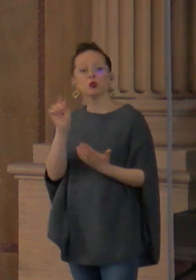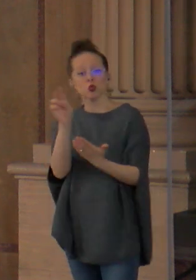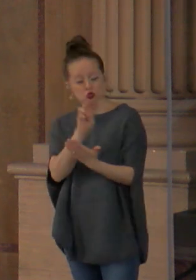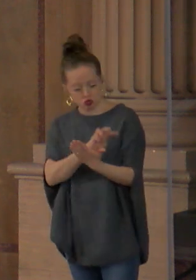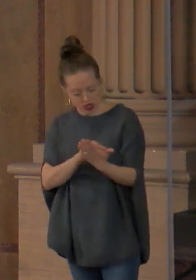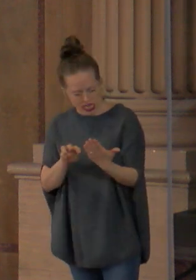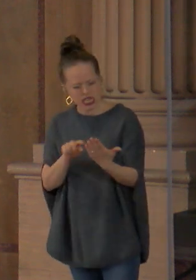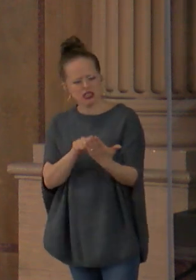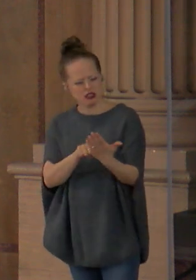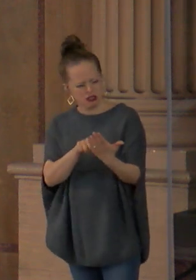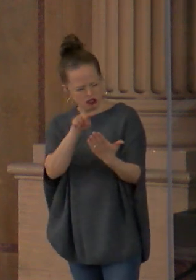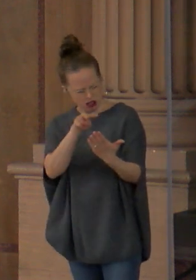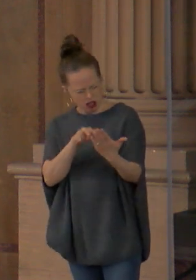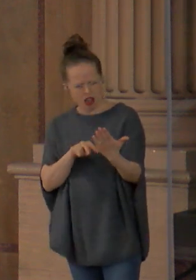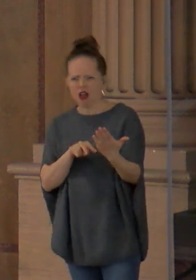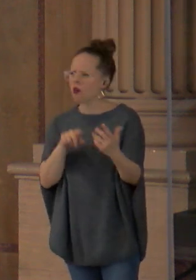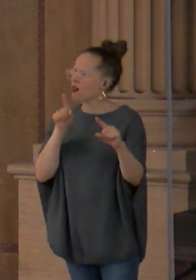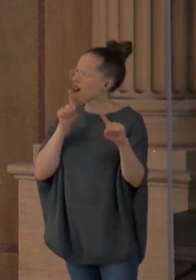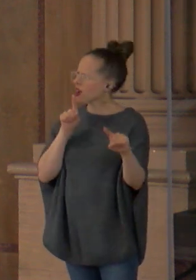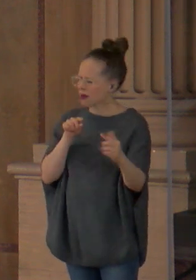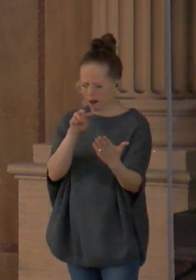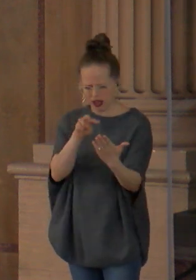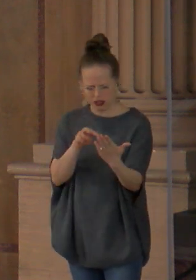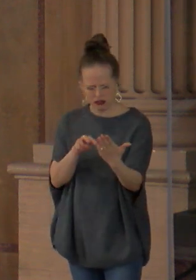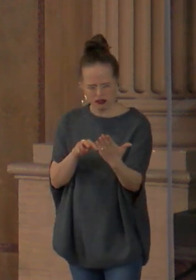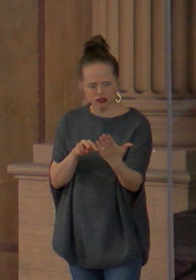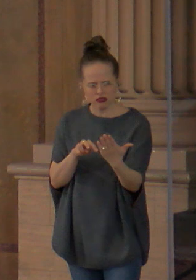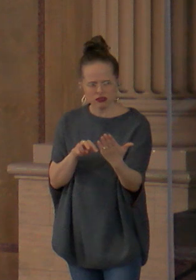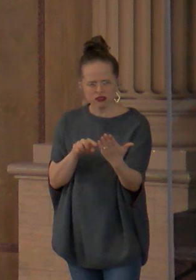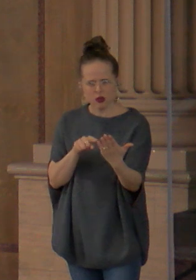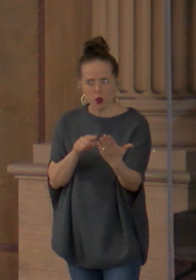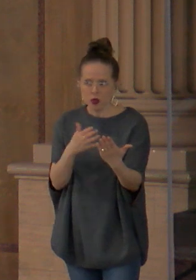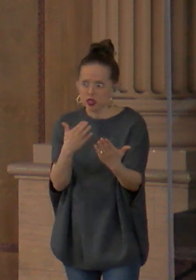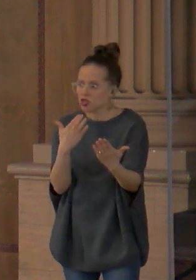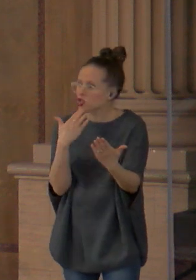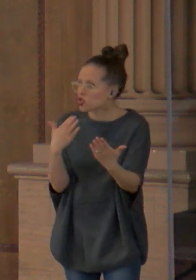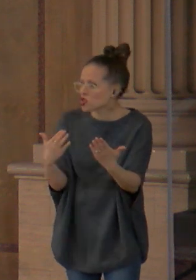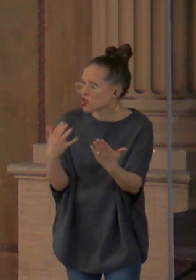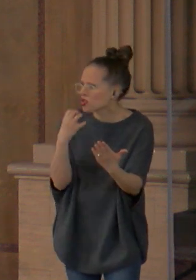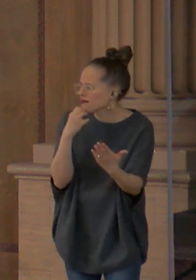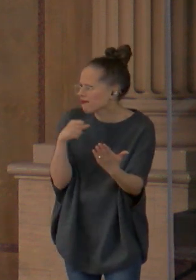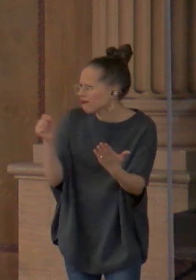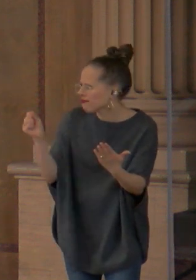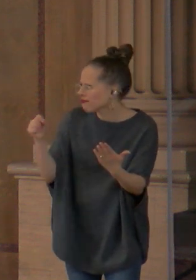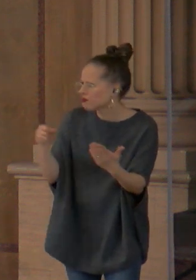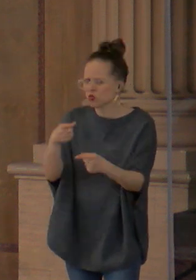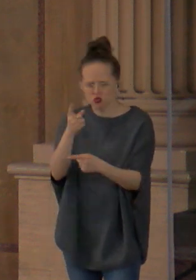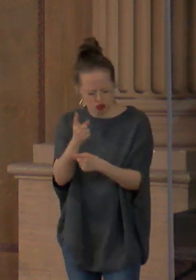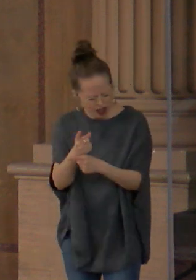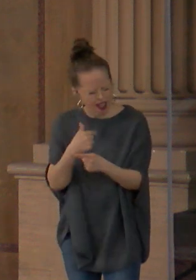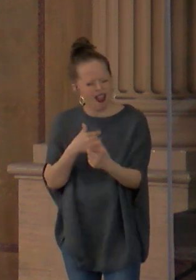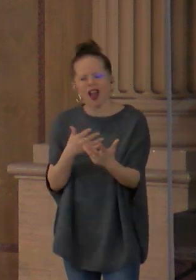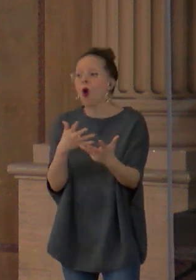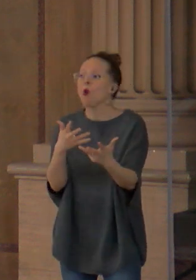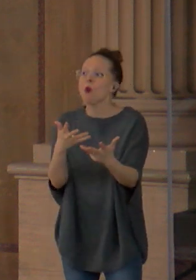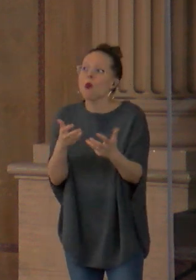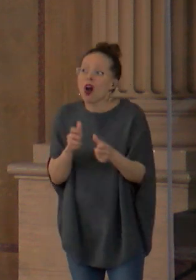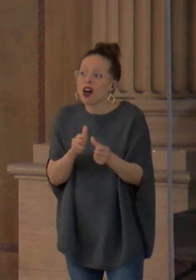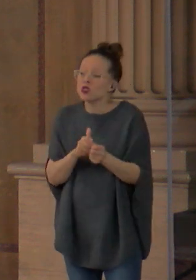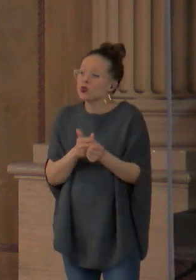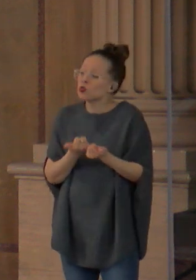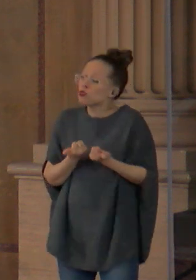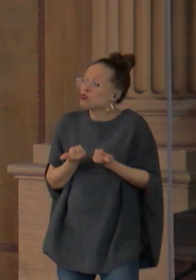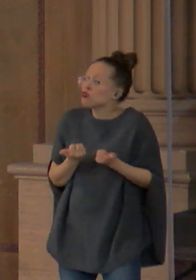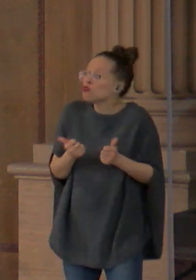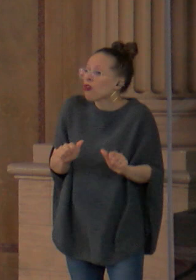read the commandments, read the moral law, and we're supposed to think this is really good. This is really right. I want to strive to follow this. God is